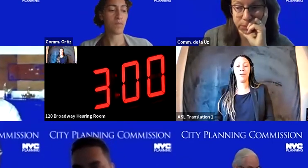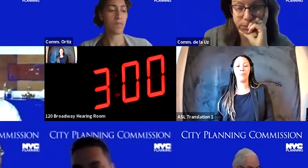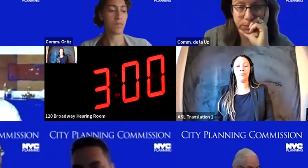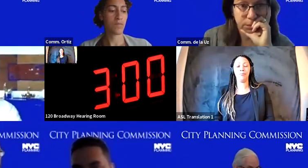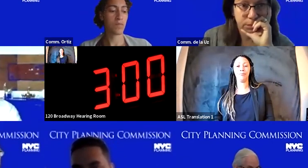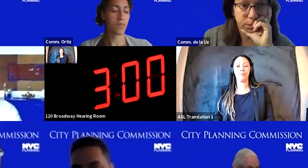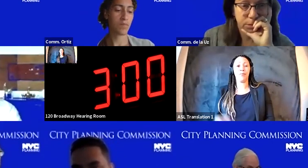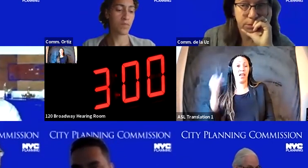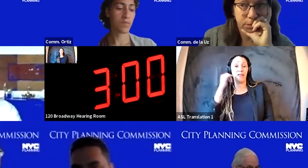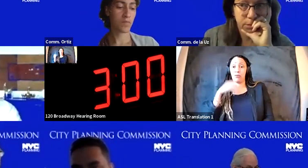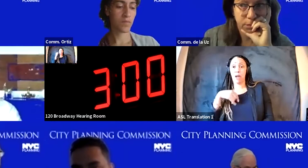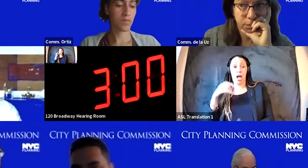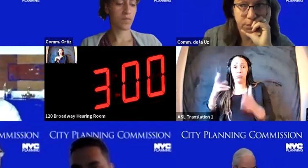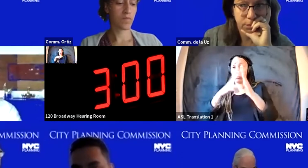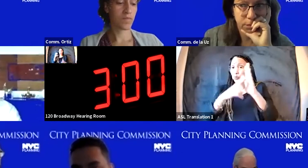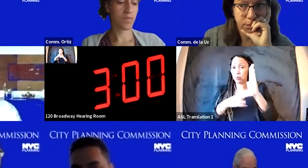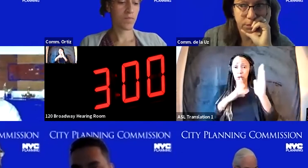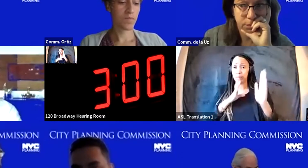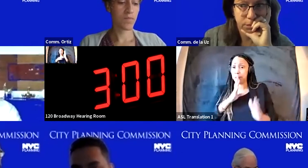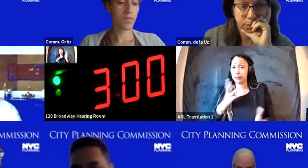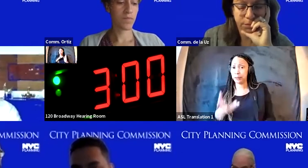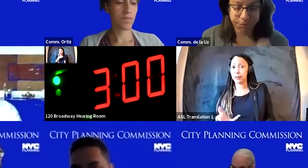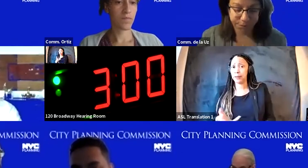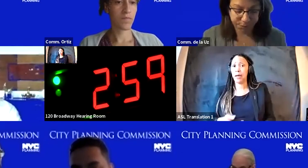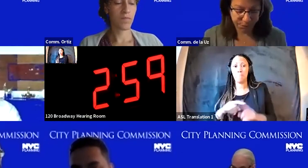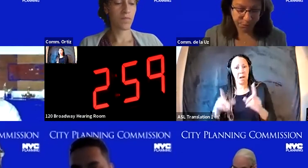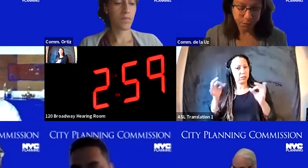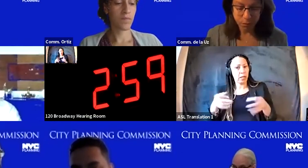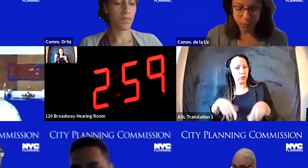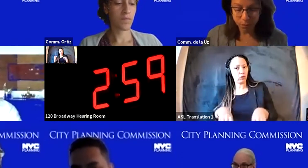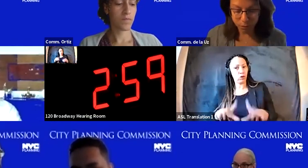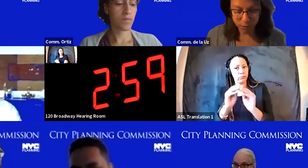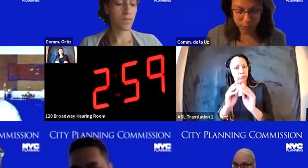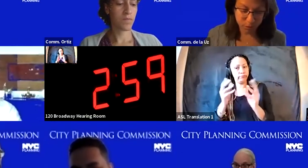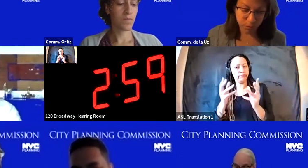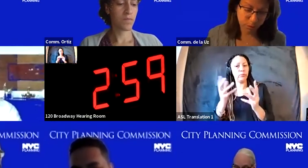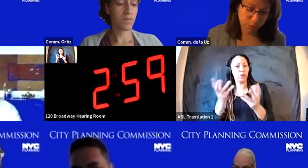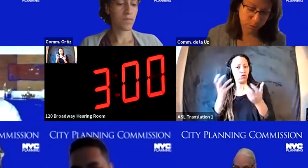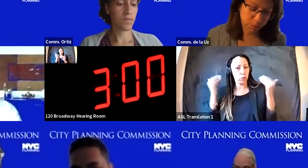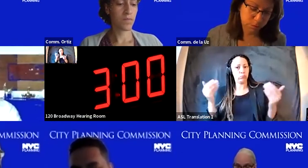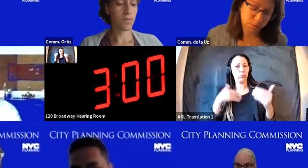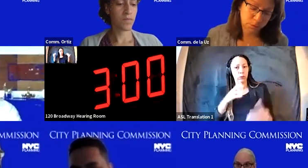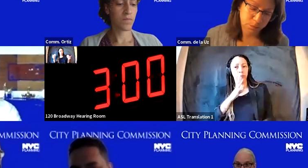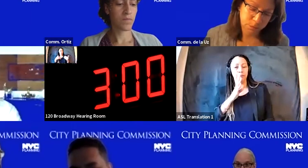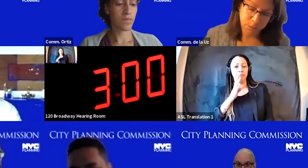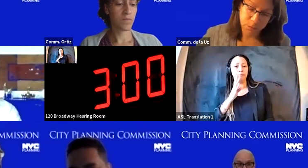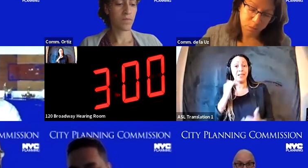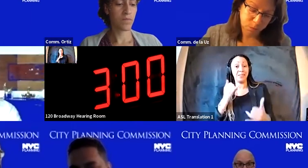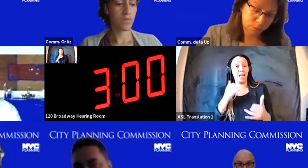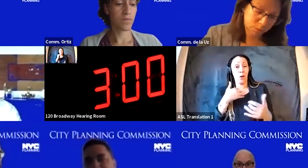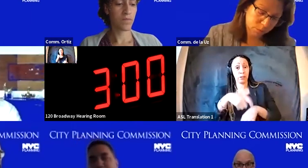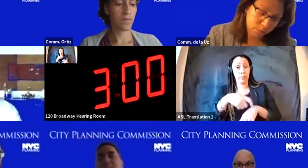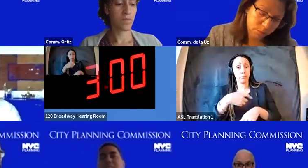If you have not registered to speak, but have decided during the course of this hearing that you would like to, now is the time